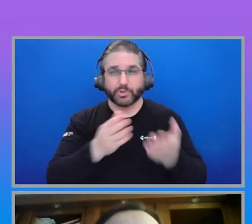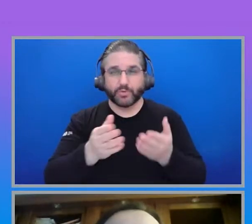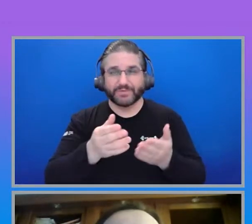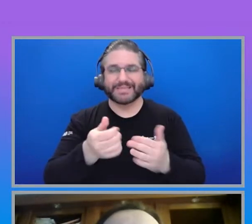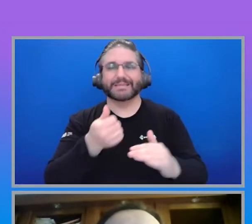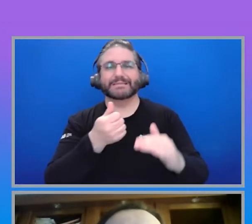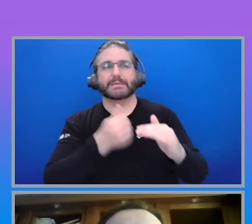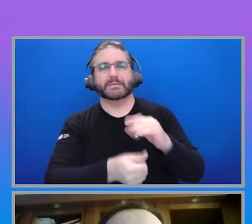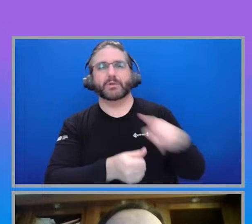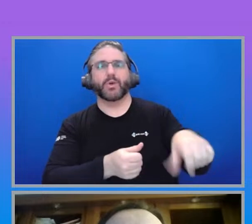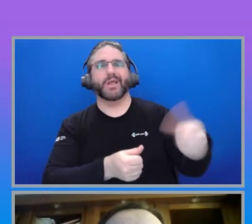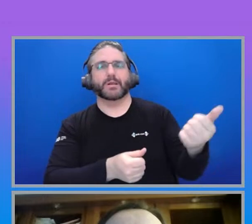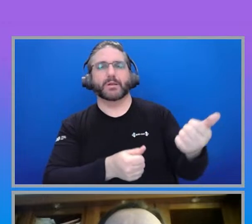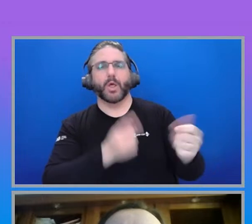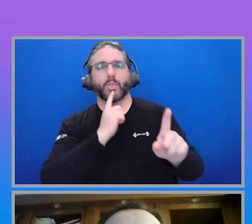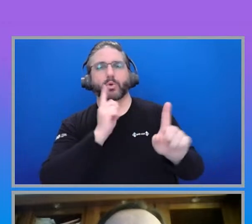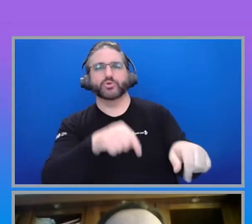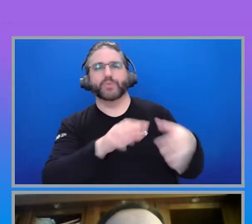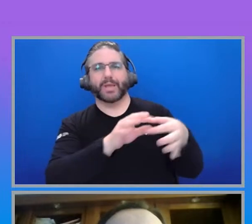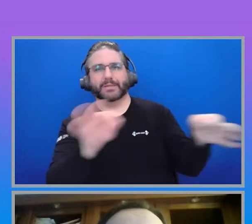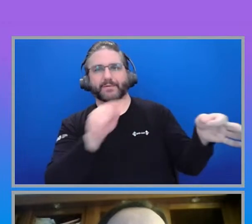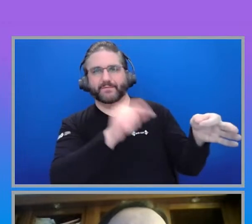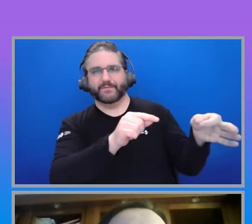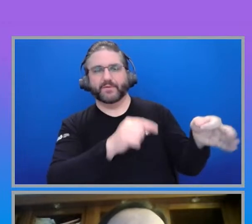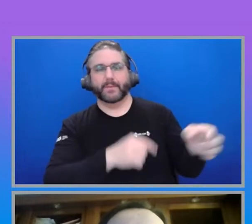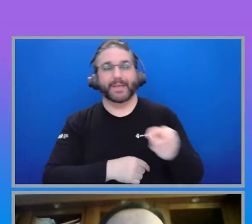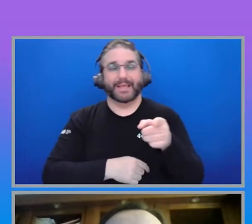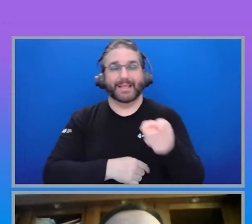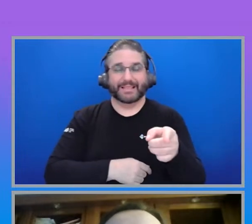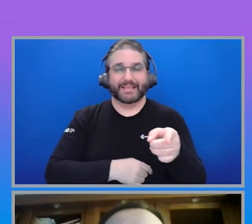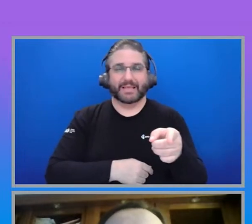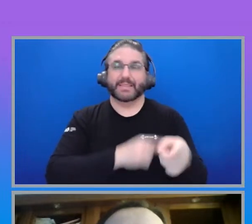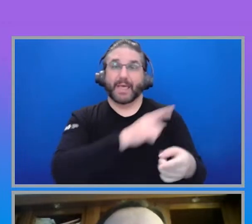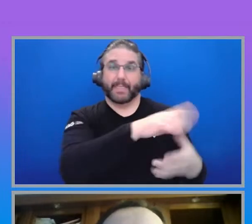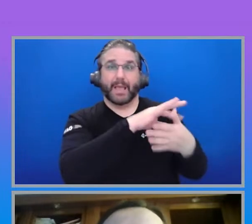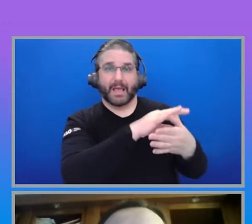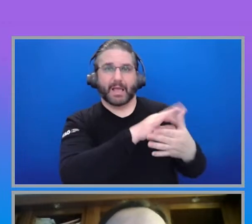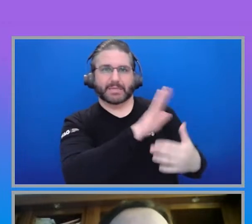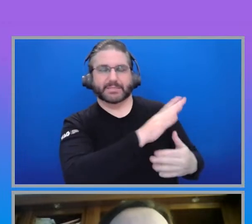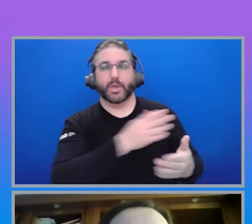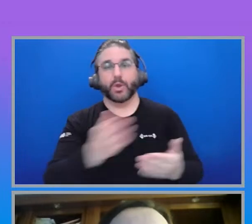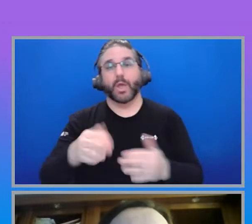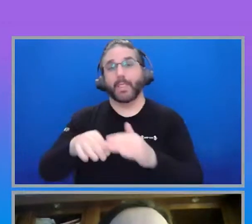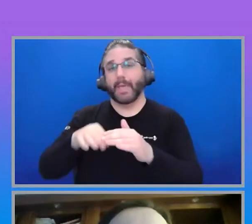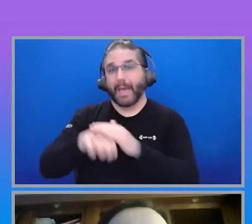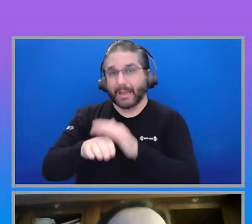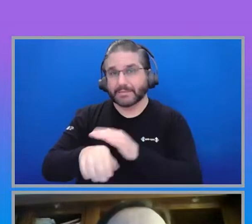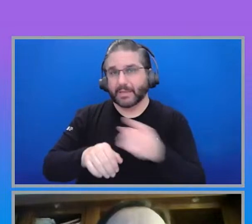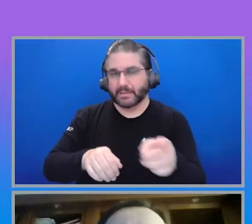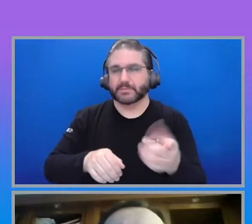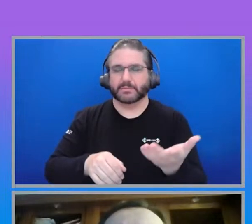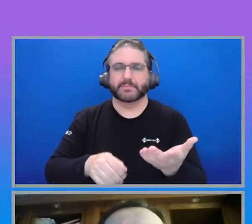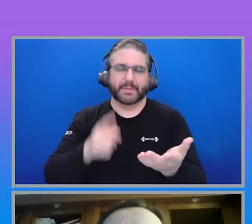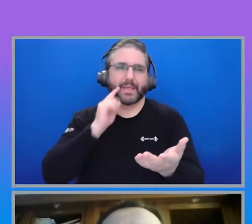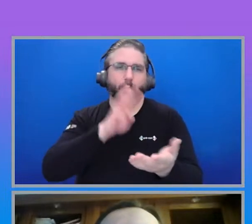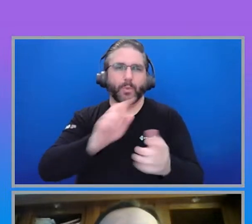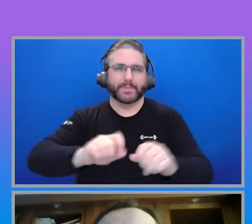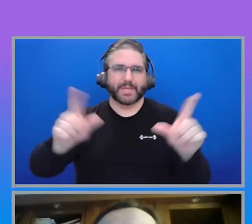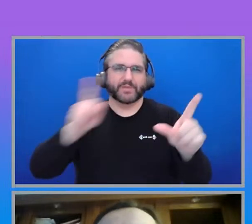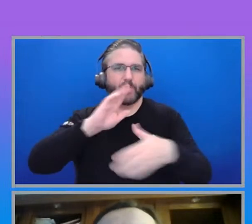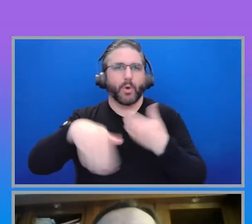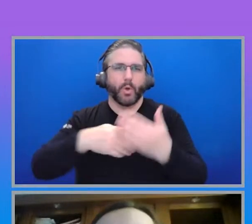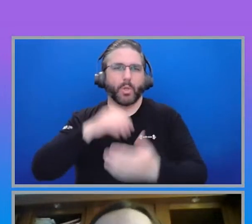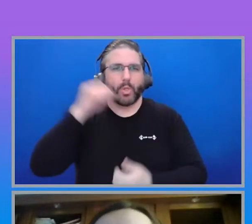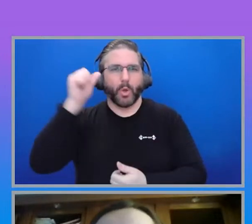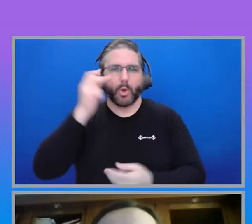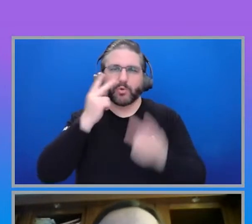directive. Here is the access, the websites, for example, that provide access to audiovisual media service. Then certain elements